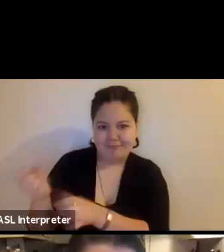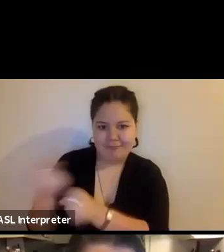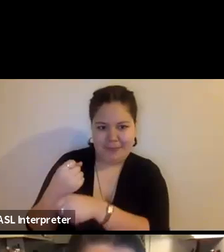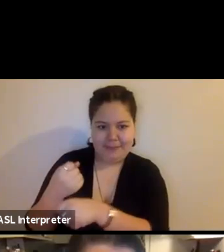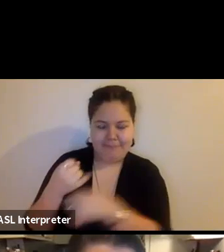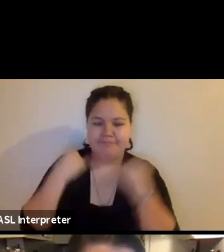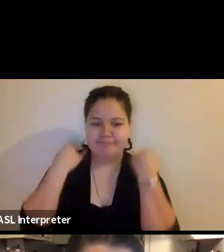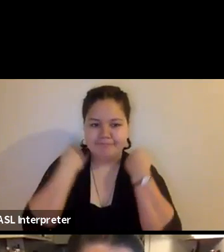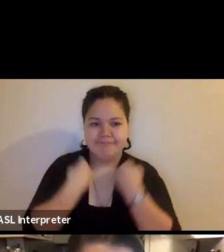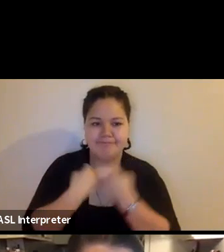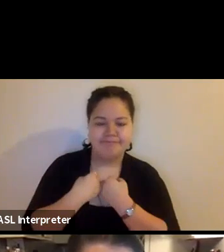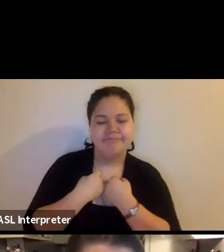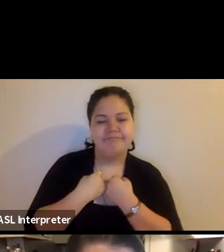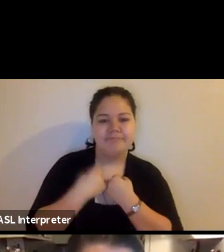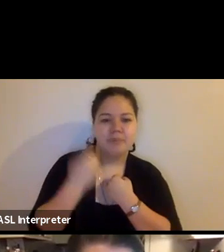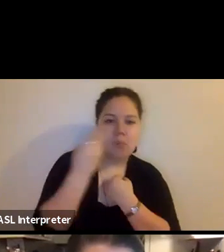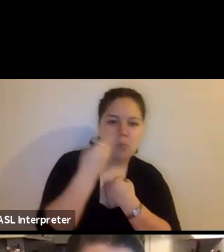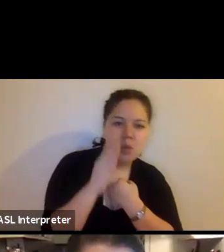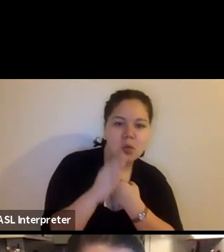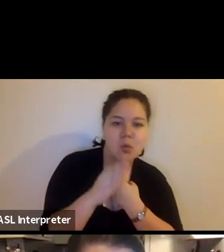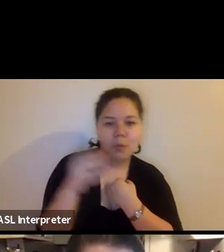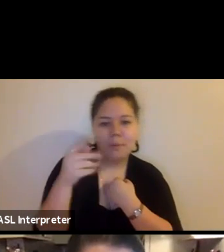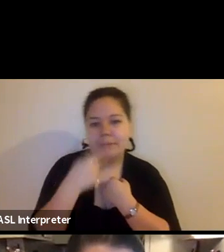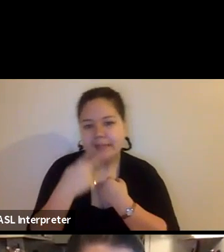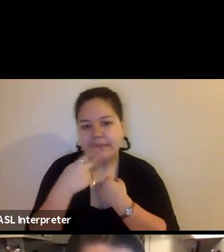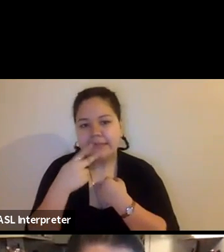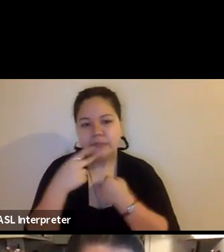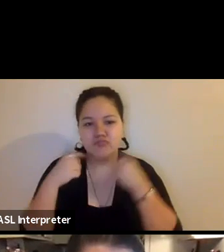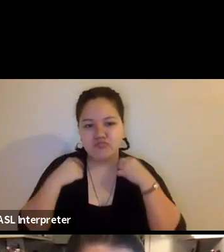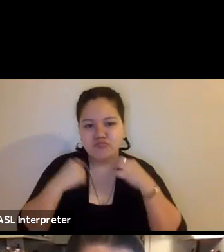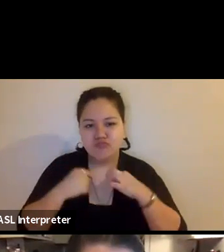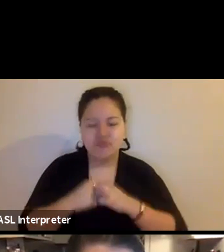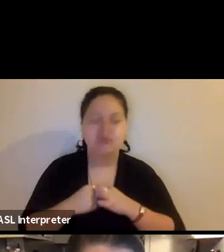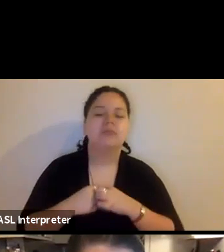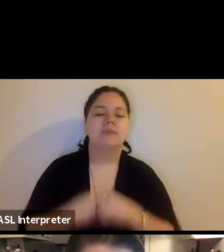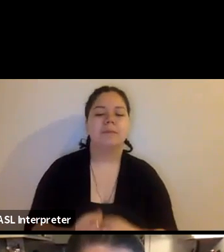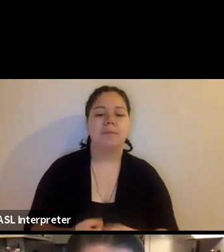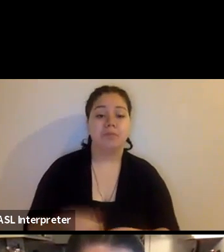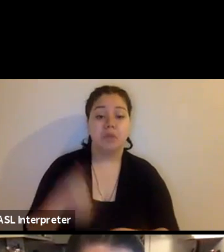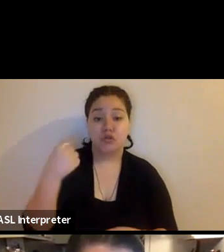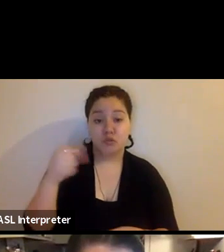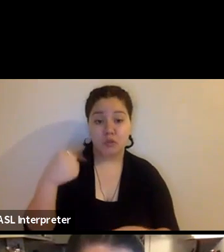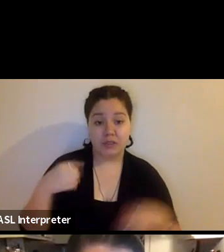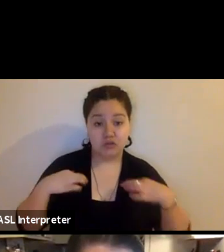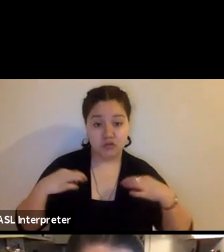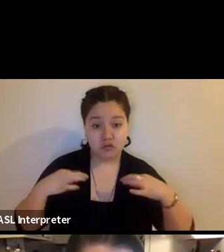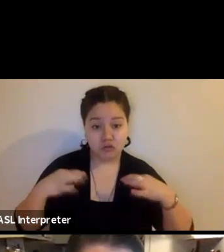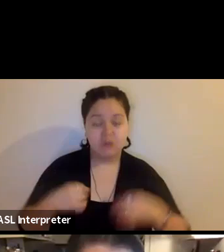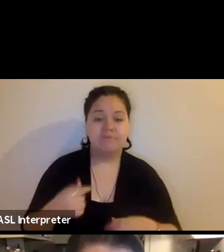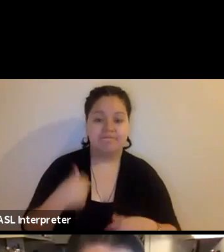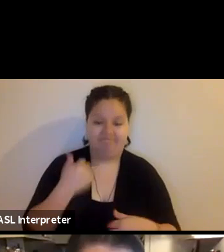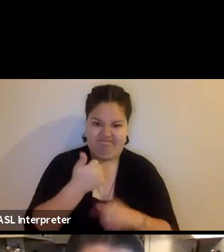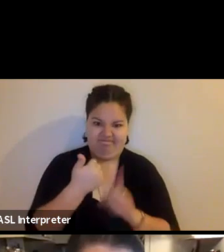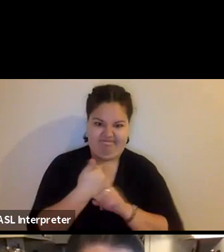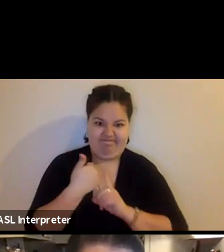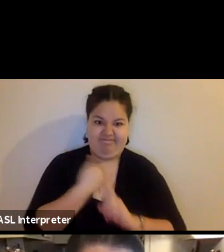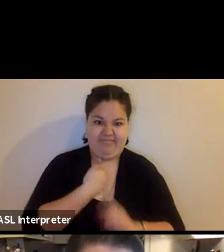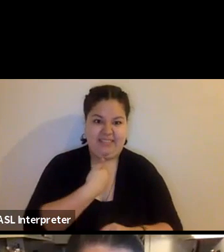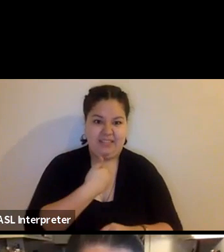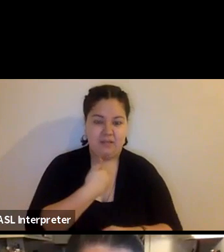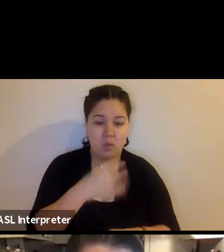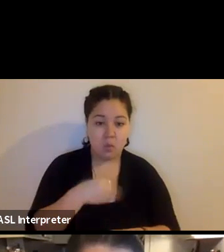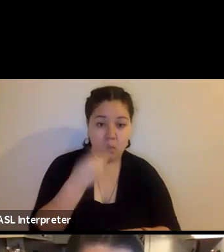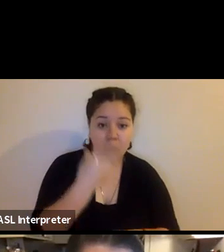which is turquoise and pink. And I have a green shirt on as well. I'm white and have